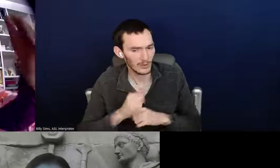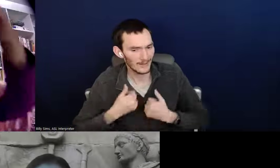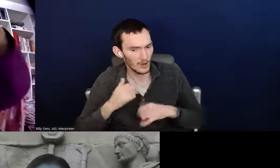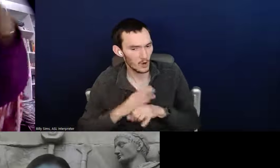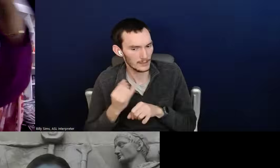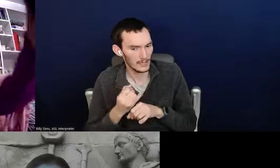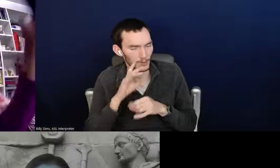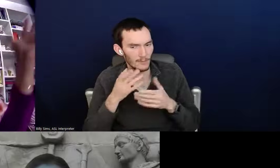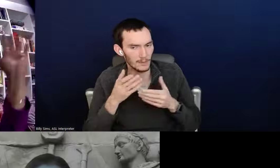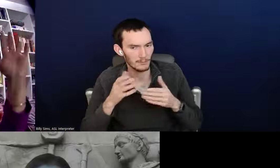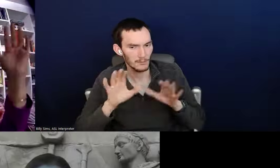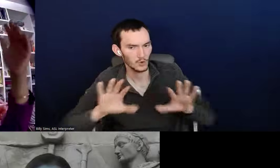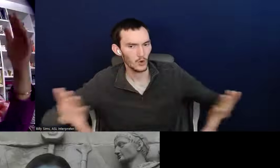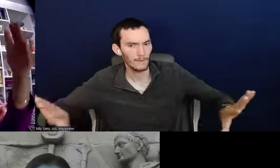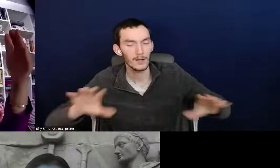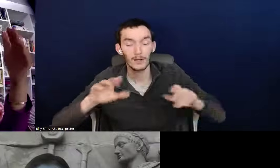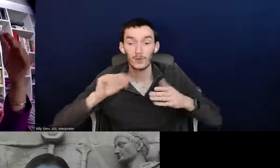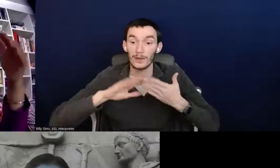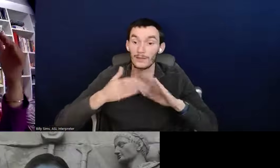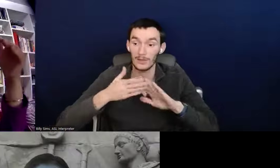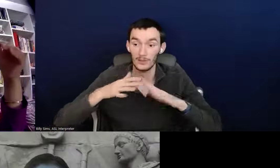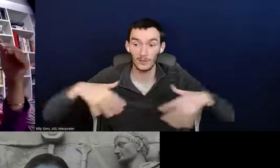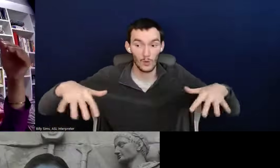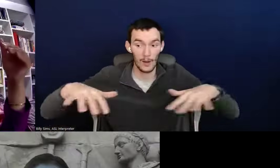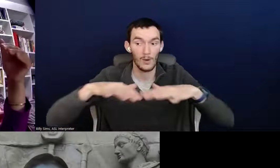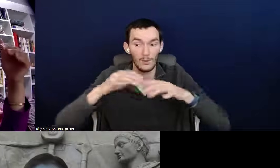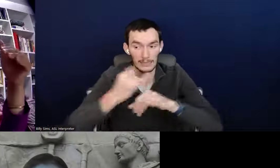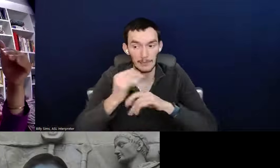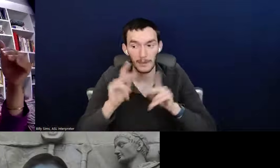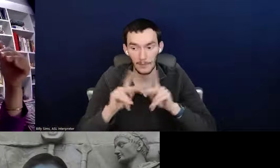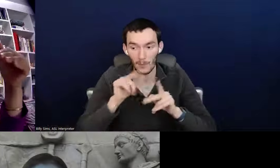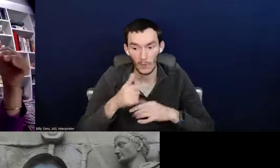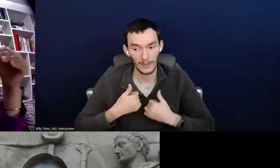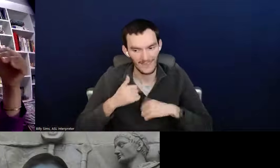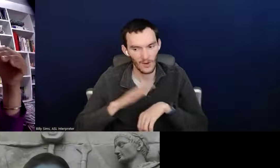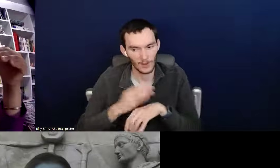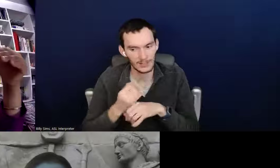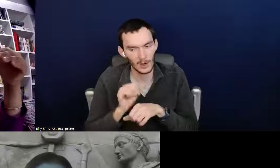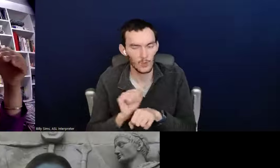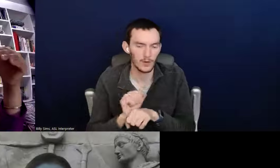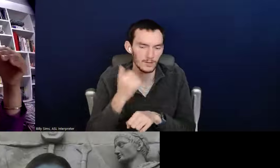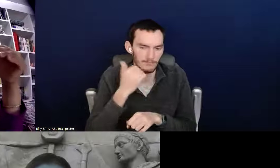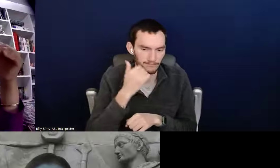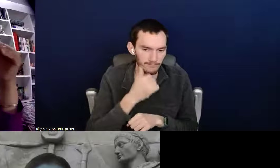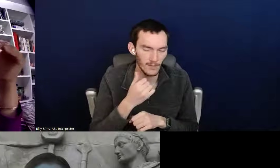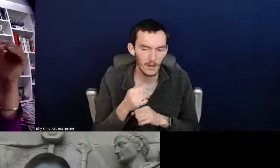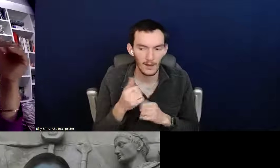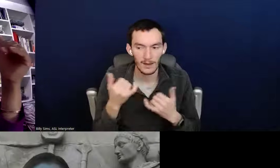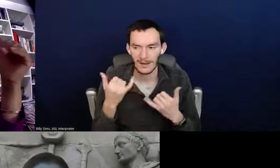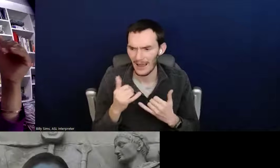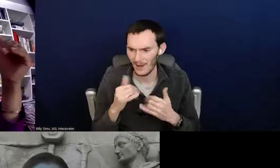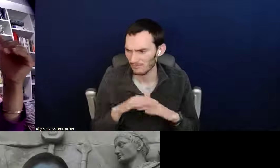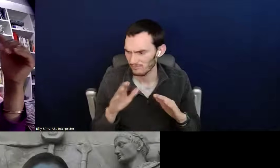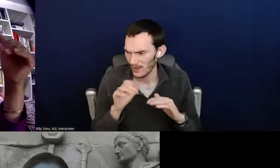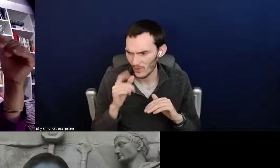So there are villages surrounding the site, but the folks who are living on the site are those who are actually working on the site. Like if they are. Now I don't even think anyone's